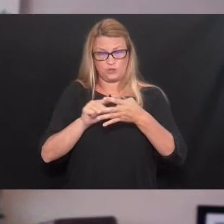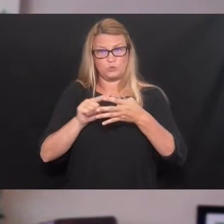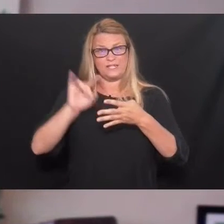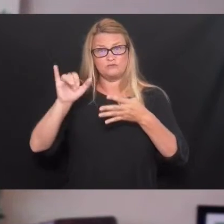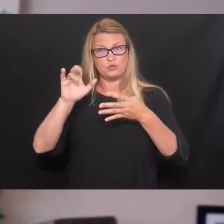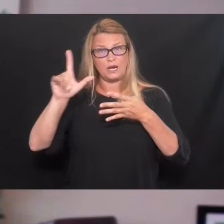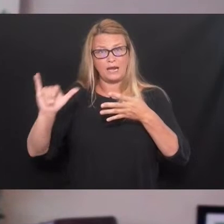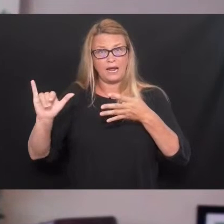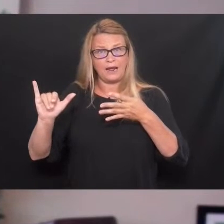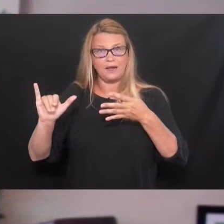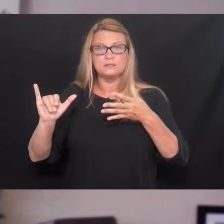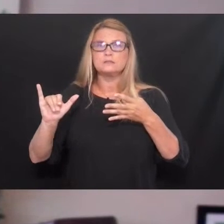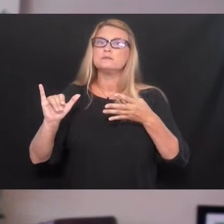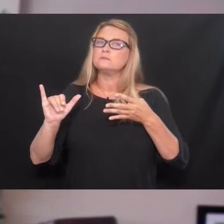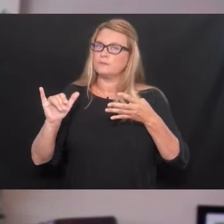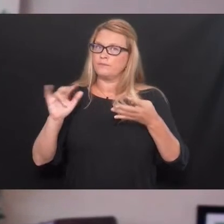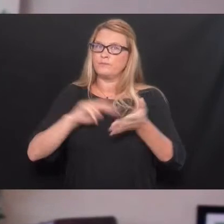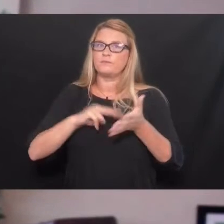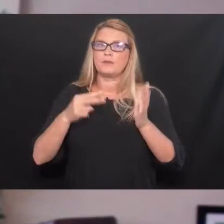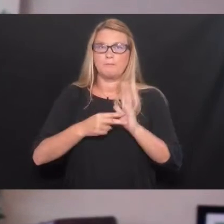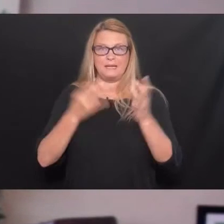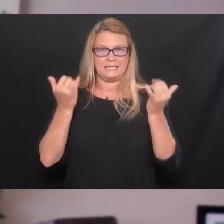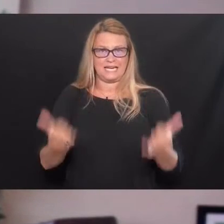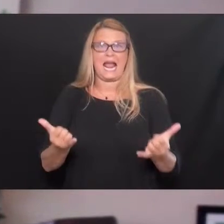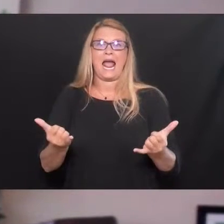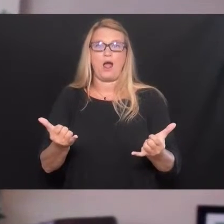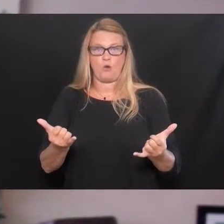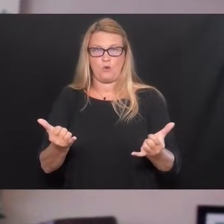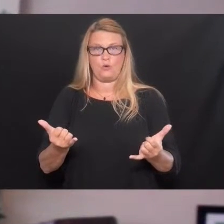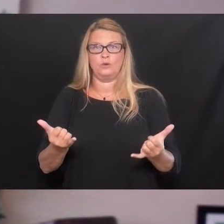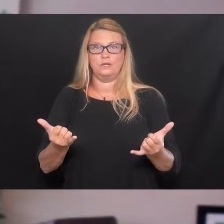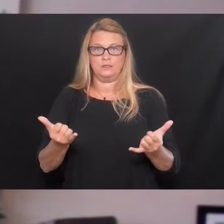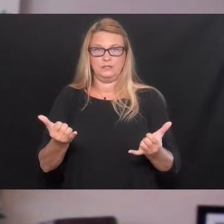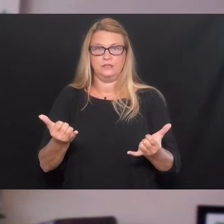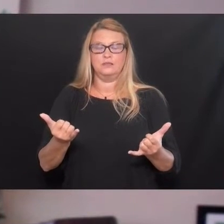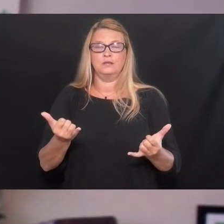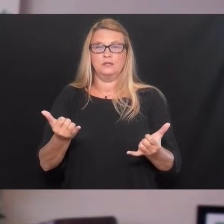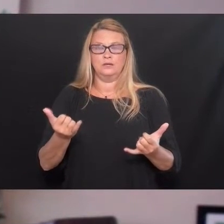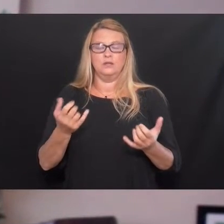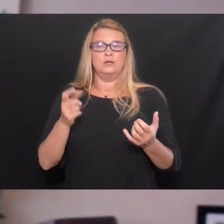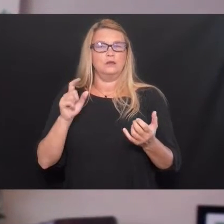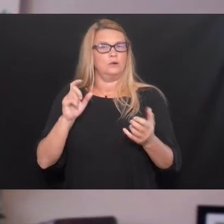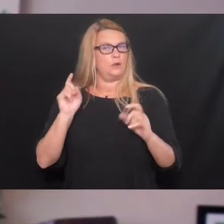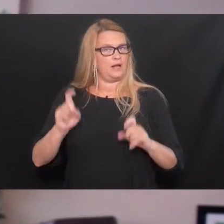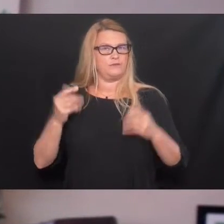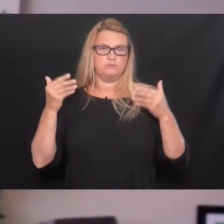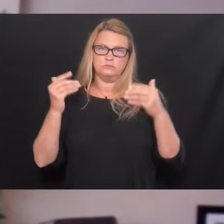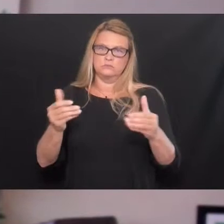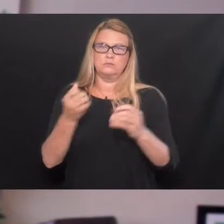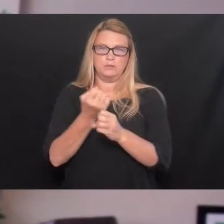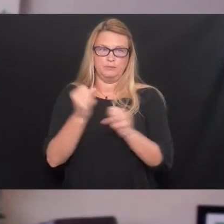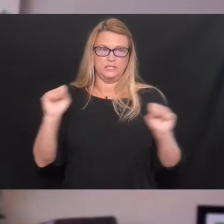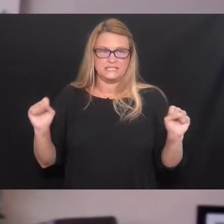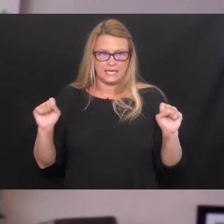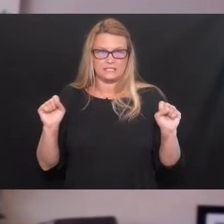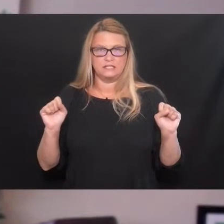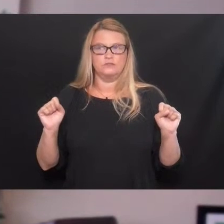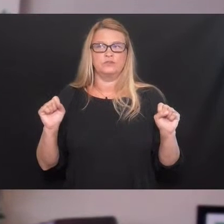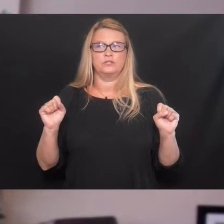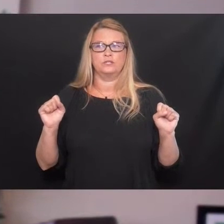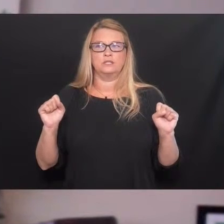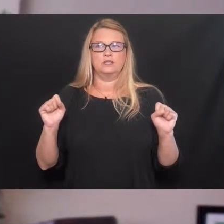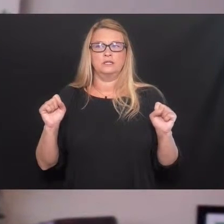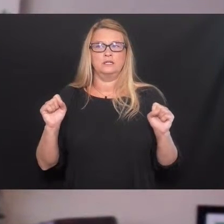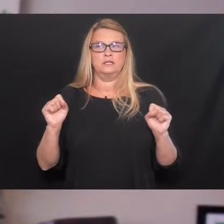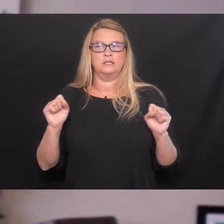that the time is now to be able to give any protective or life-saving measures that we can possibly do